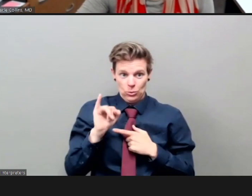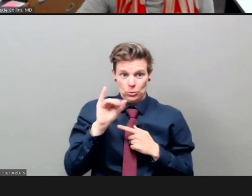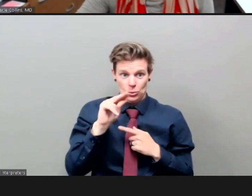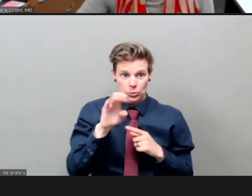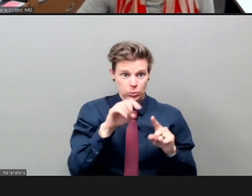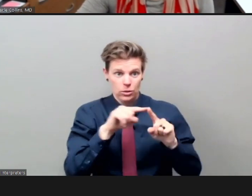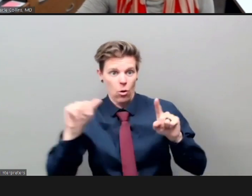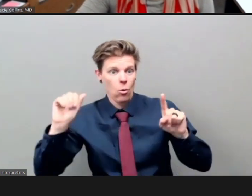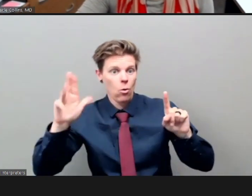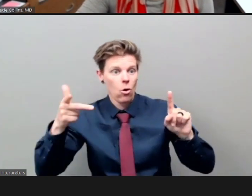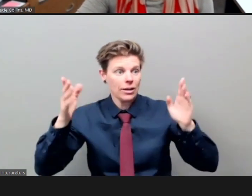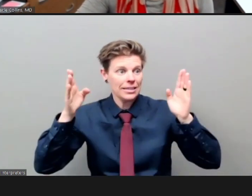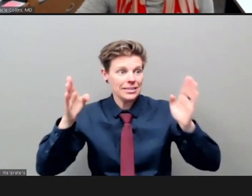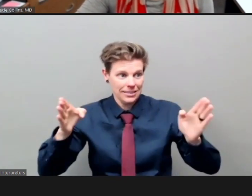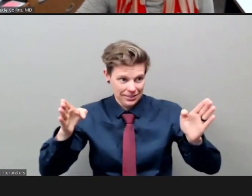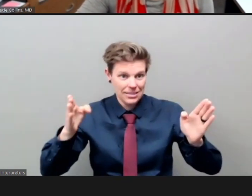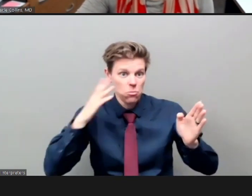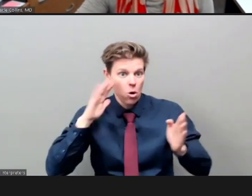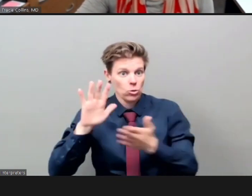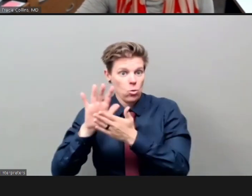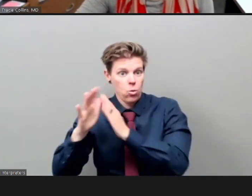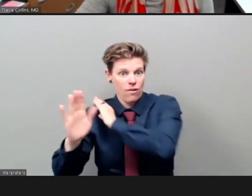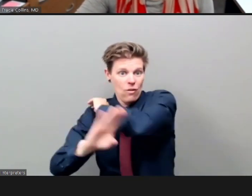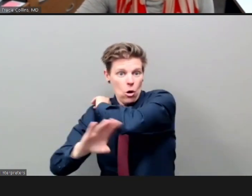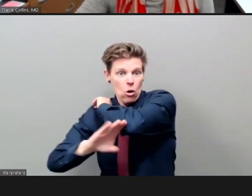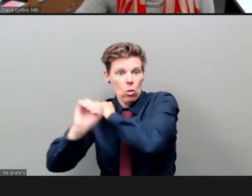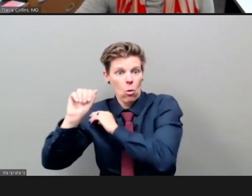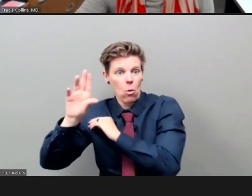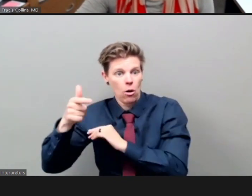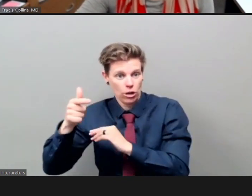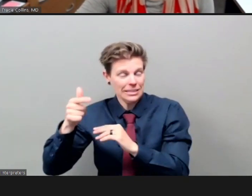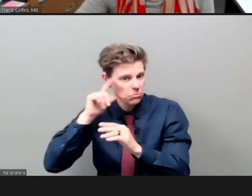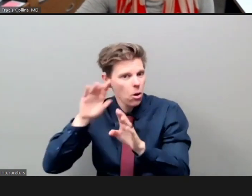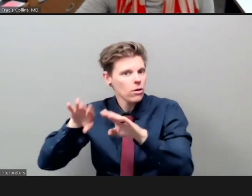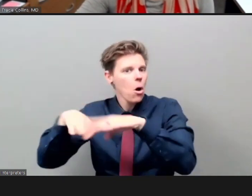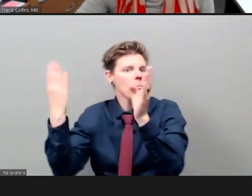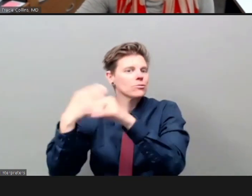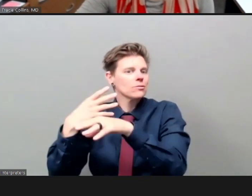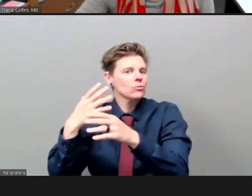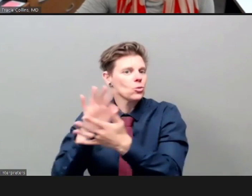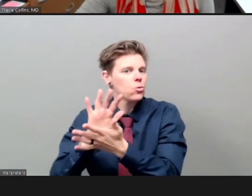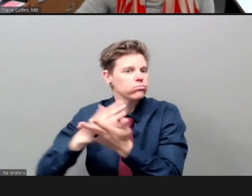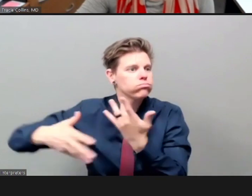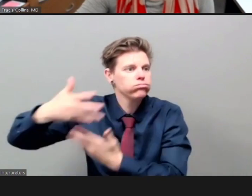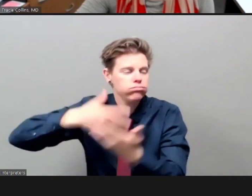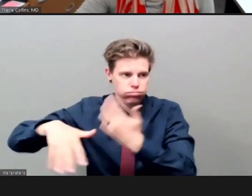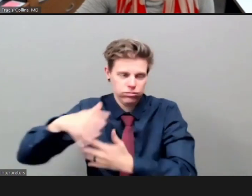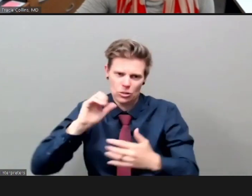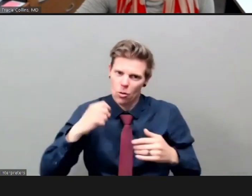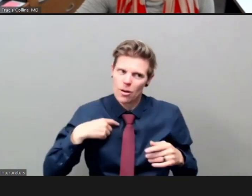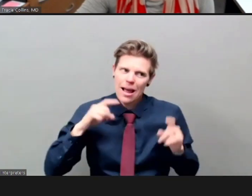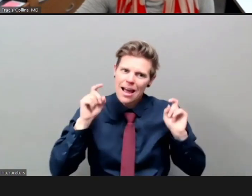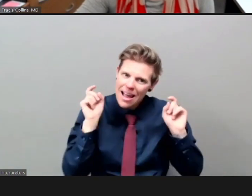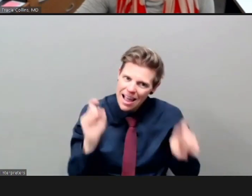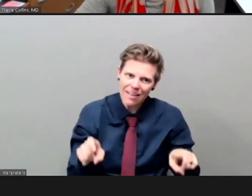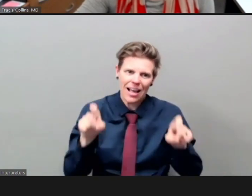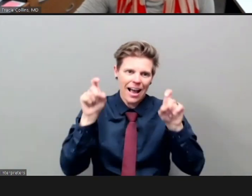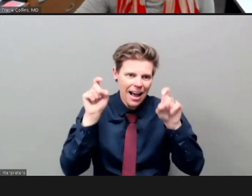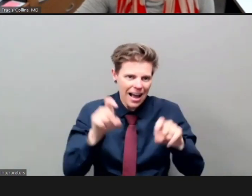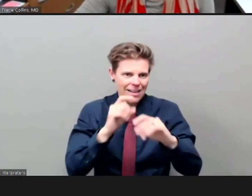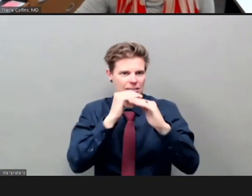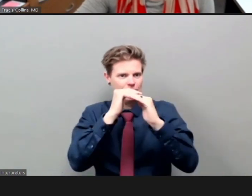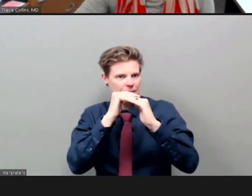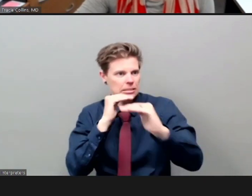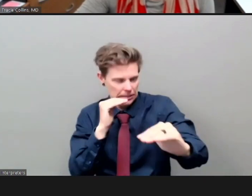school season to start again. We need stability in the classroom. So we're looking at that, but I fully expect that